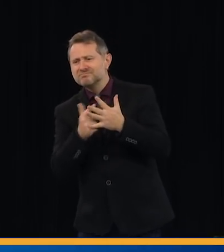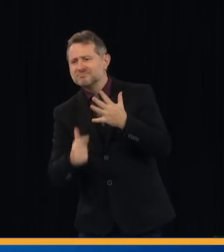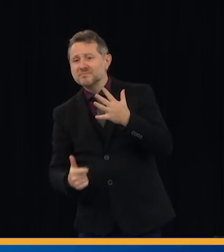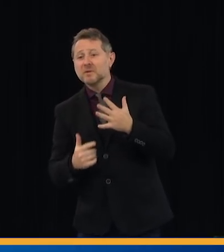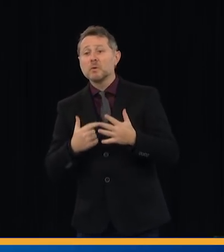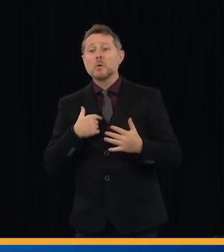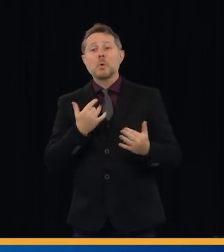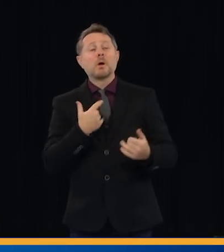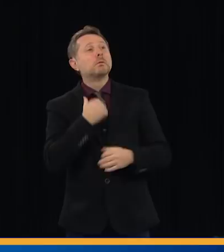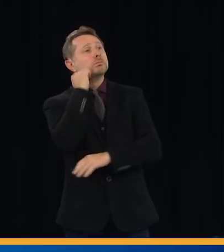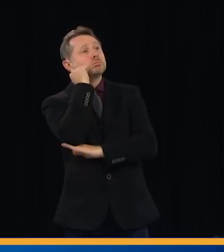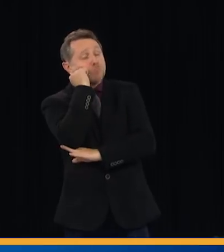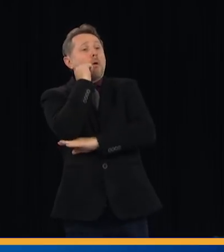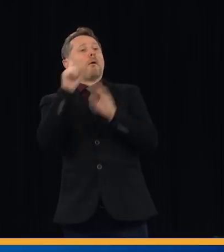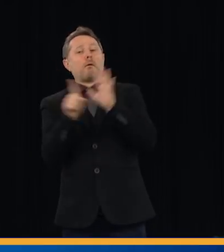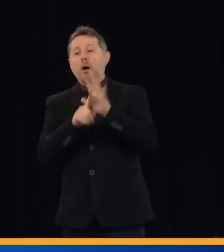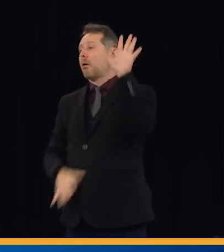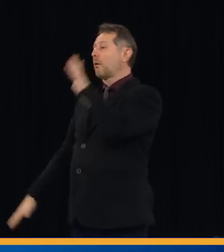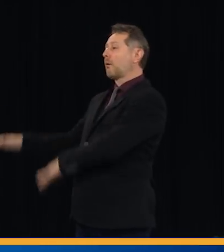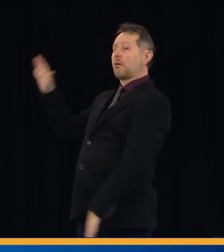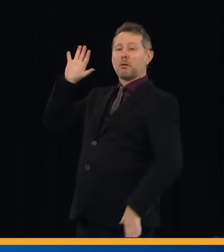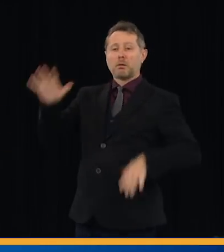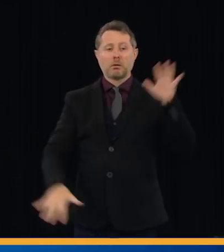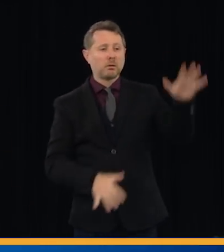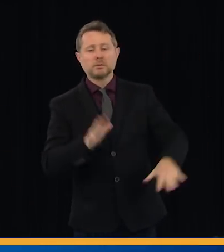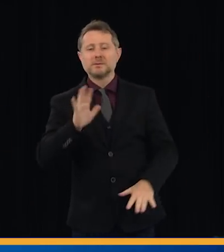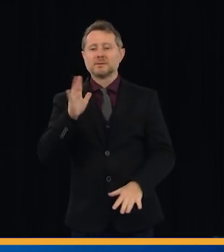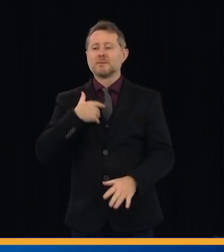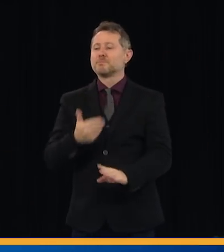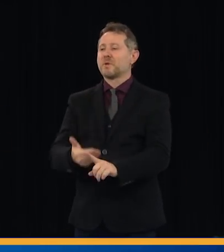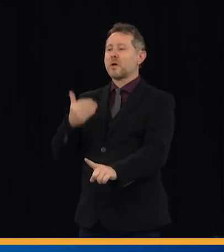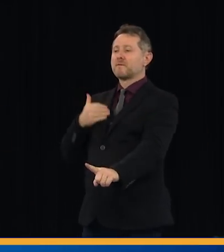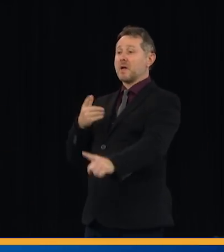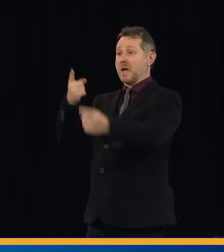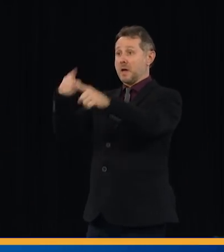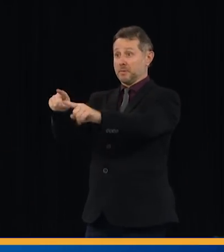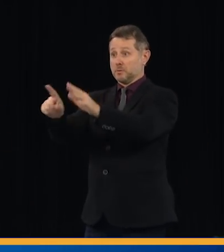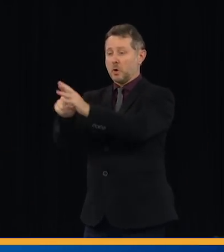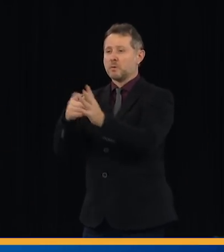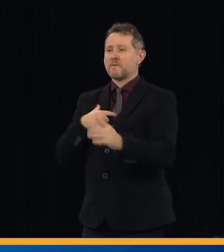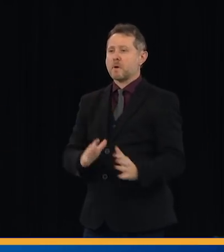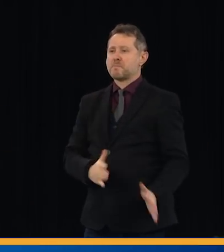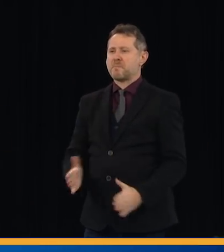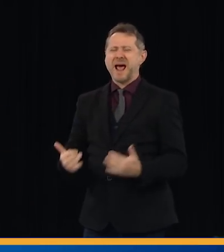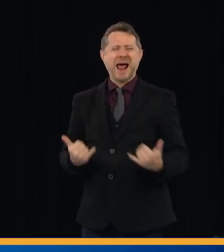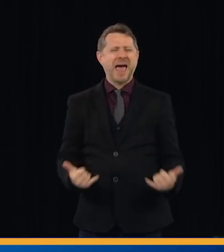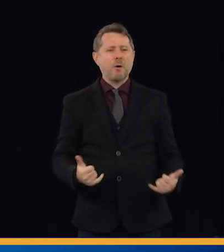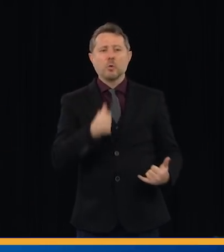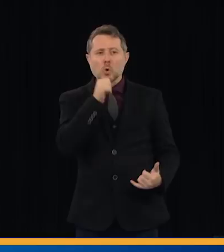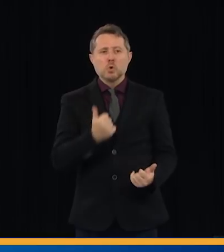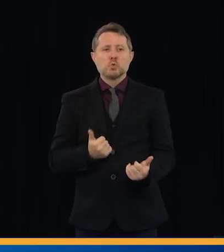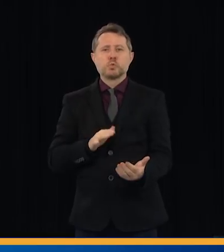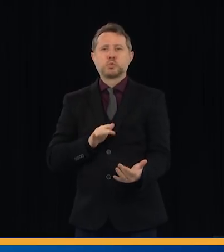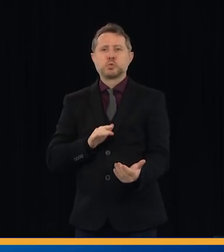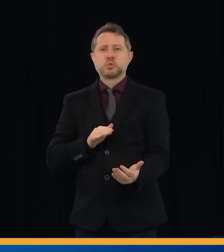be proactive. Don't wait to find out what the virus is going to do to you.